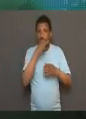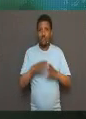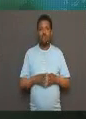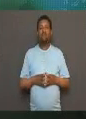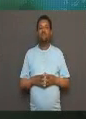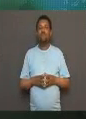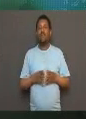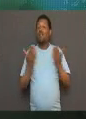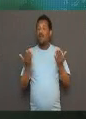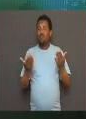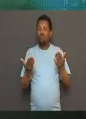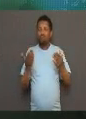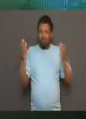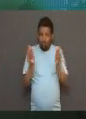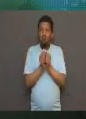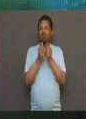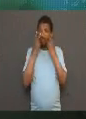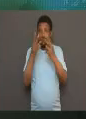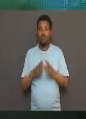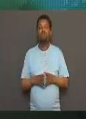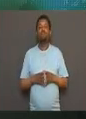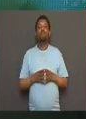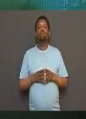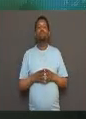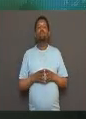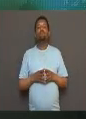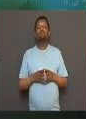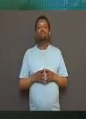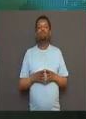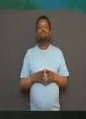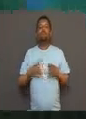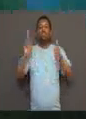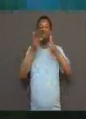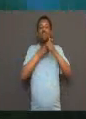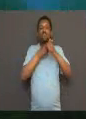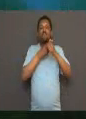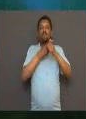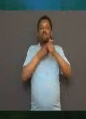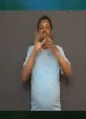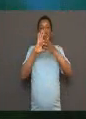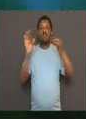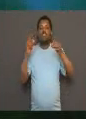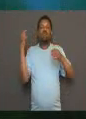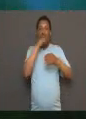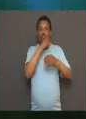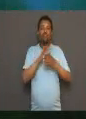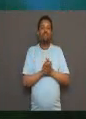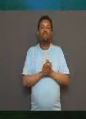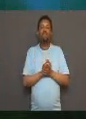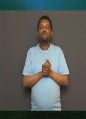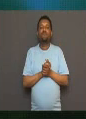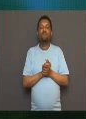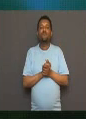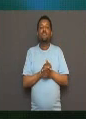and which are false? Let us go through them together. The first statement